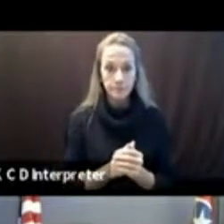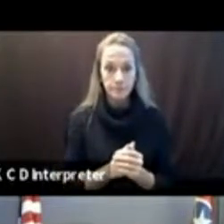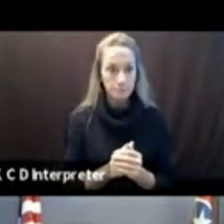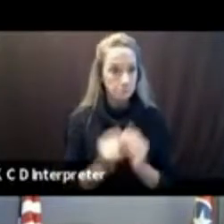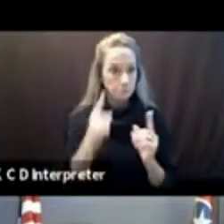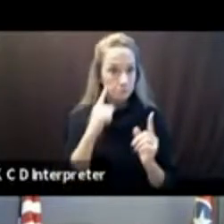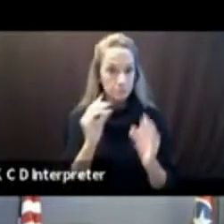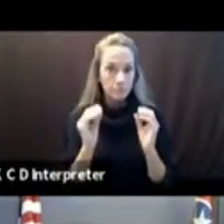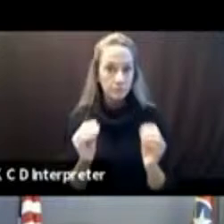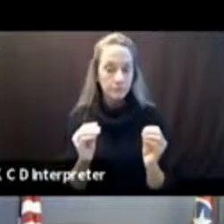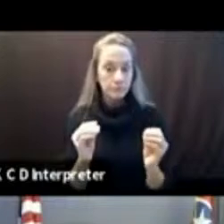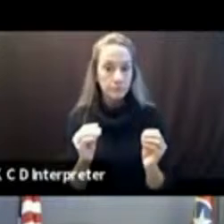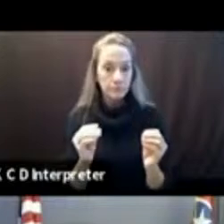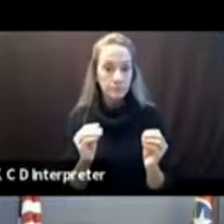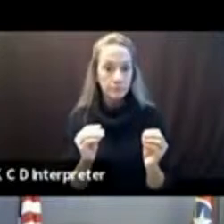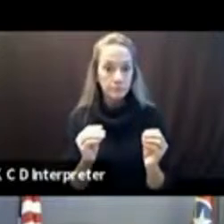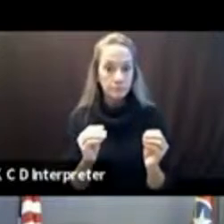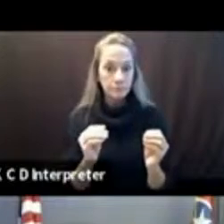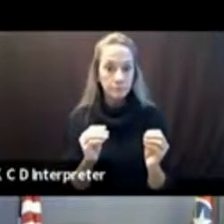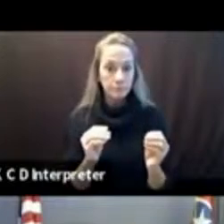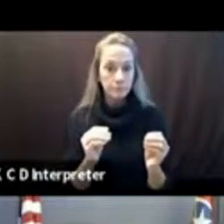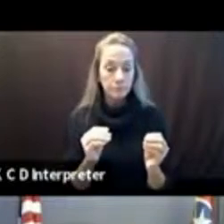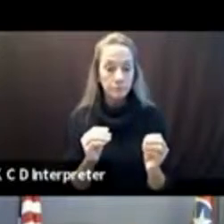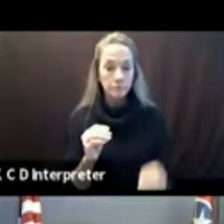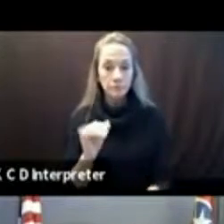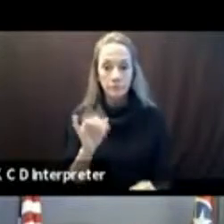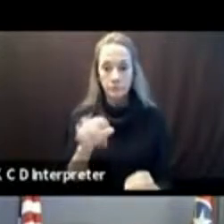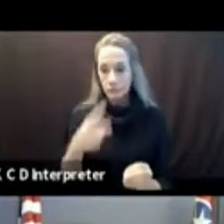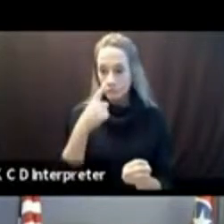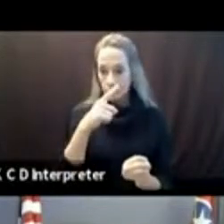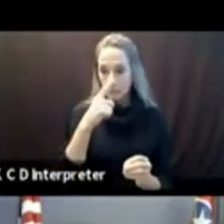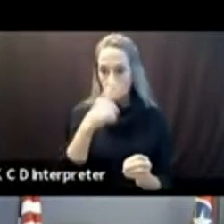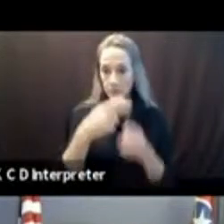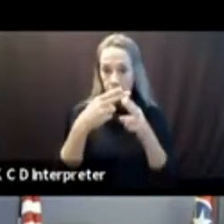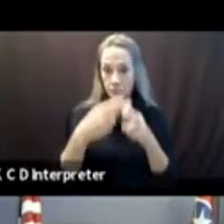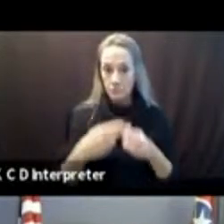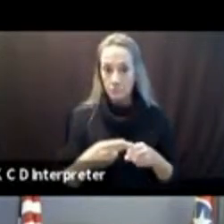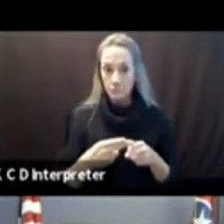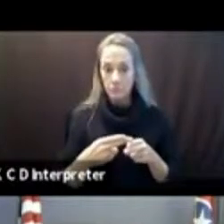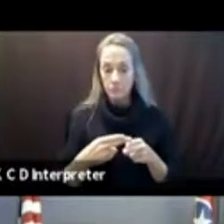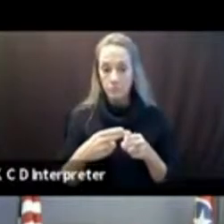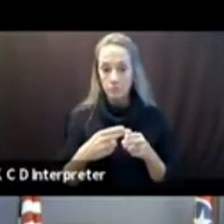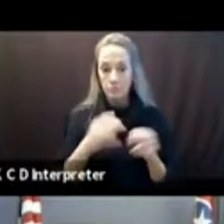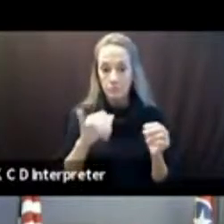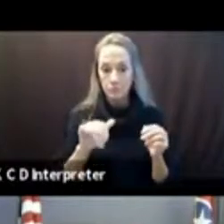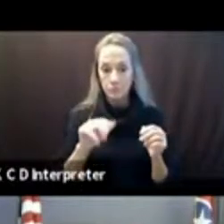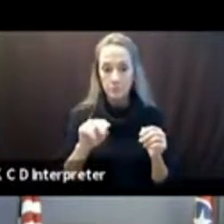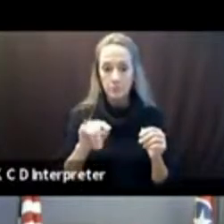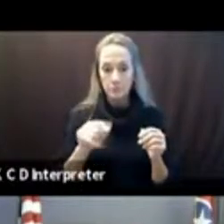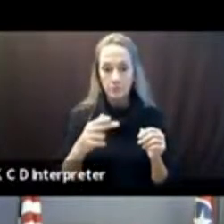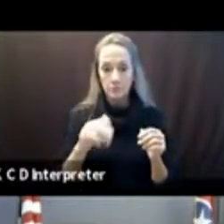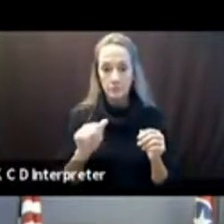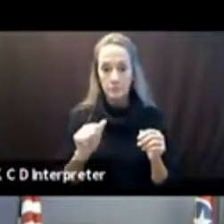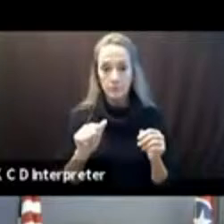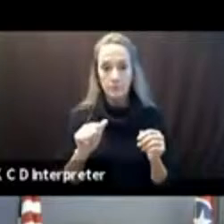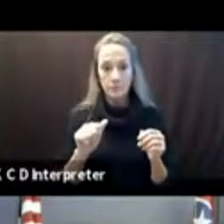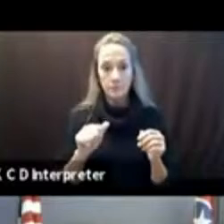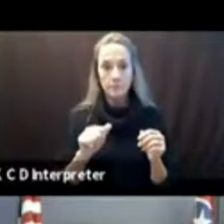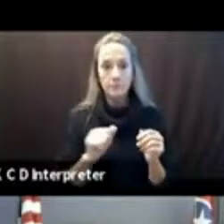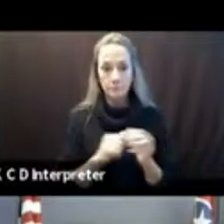If not, Ms. Menifee, if you'll run through the roll call for the approval of the agenda, setting the agenda,